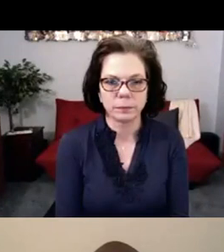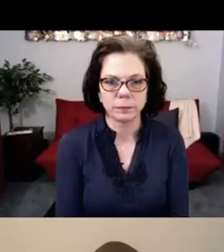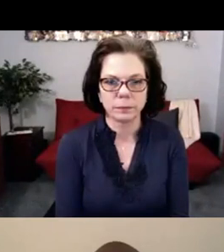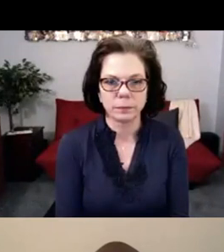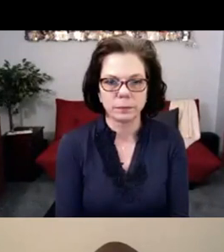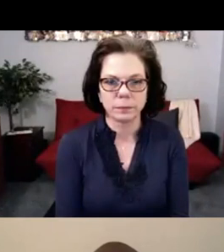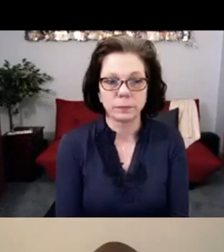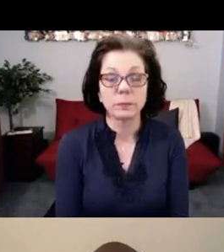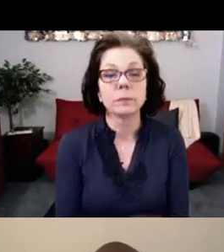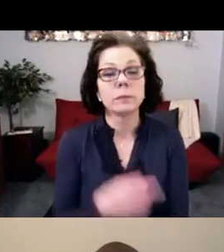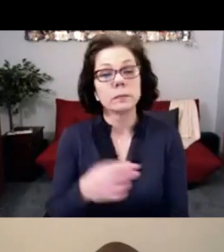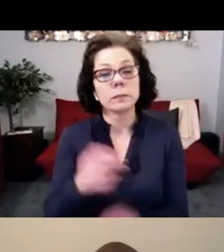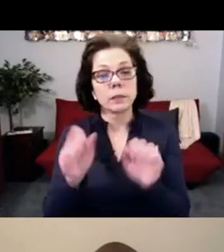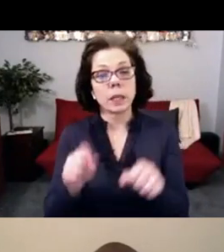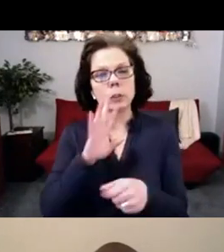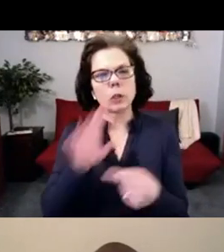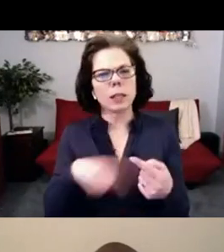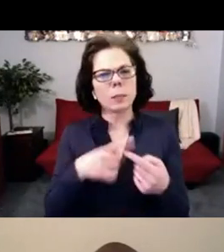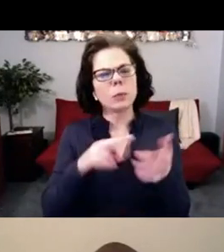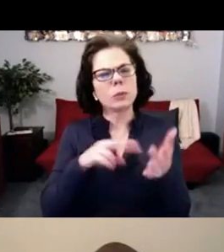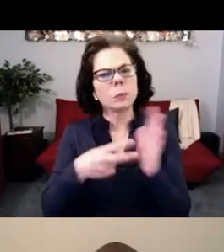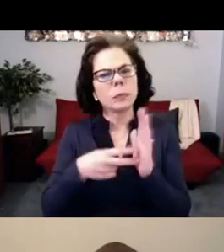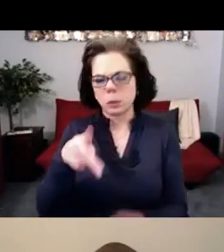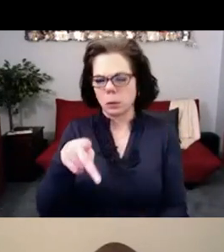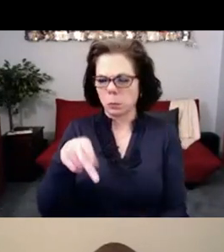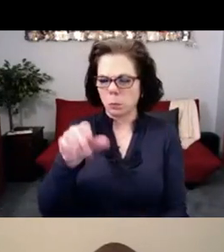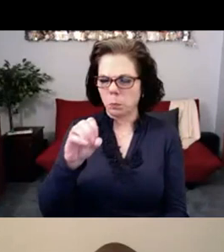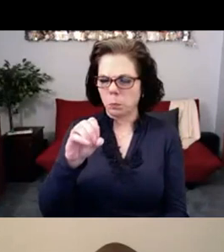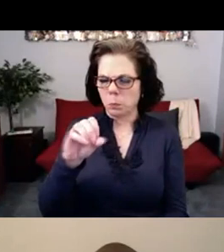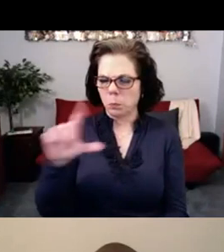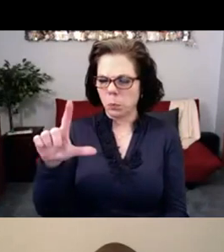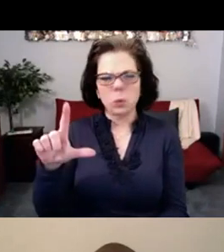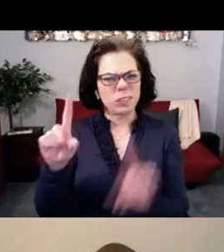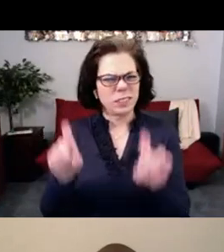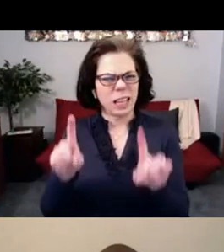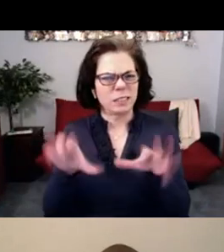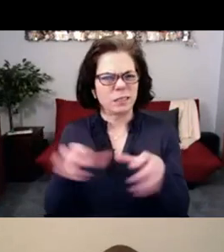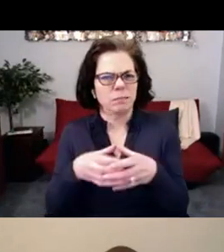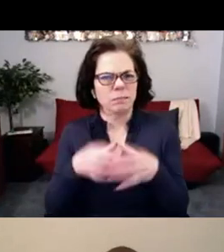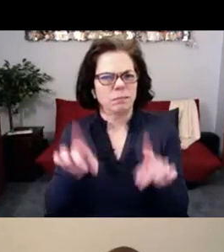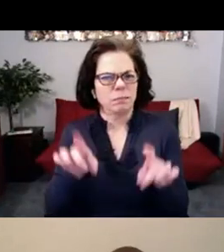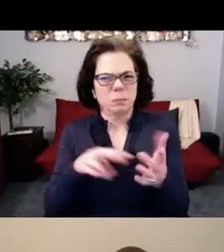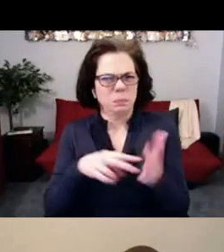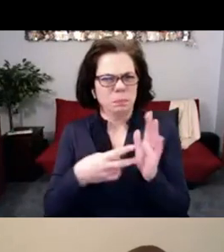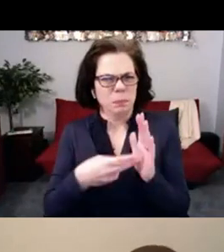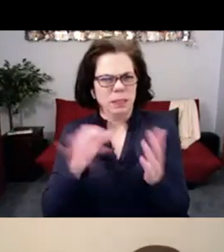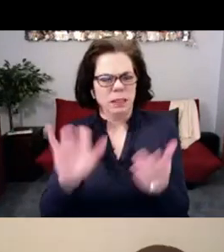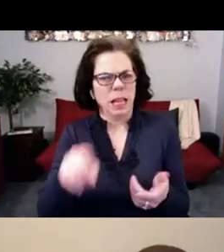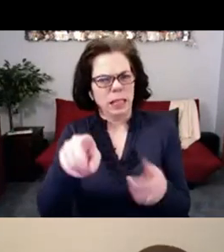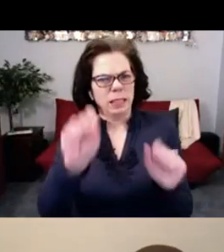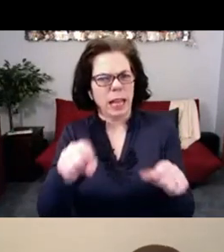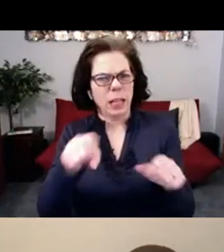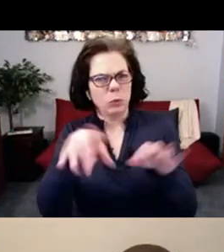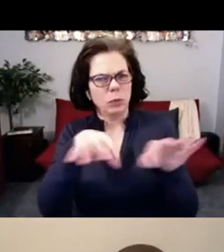So can we talk about the pool testing a little bit more? This was a question in our earlier forum and one that has been asked